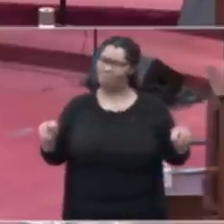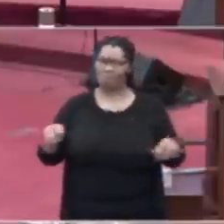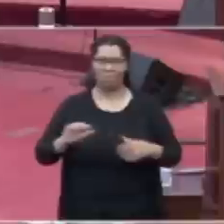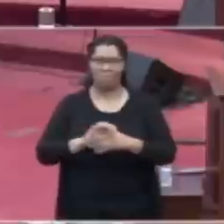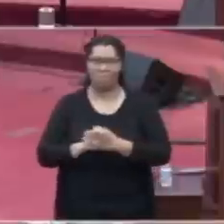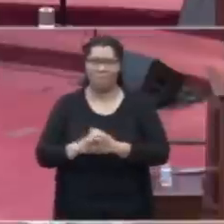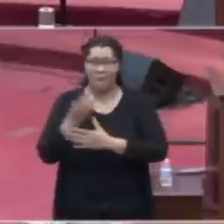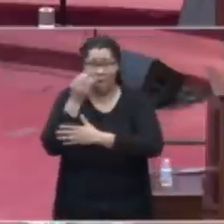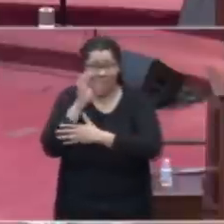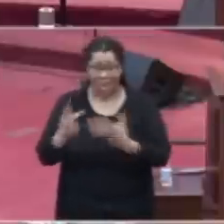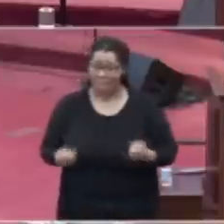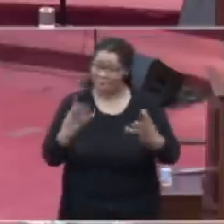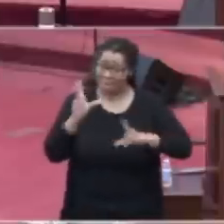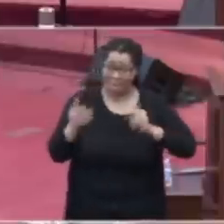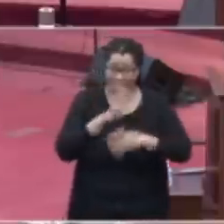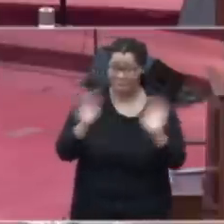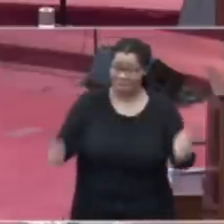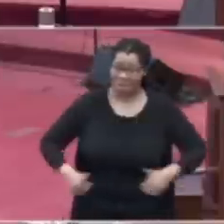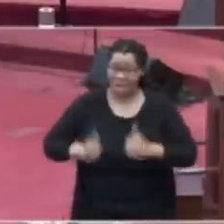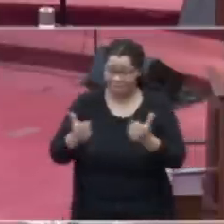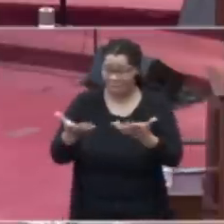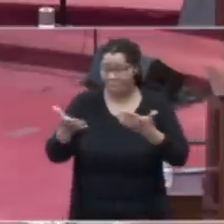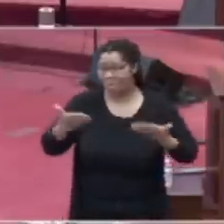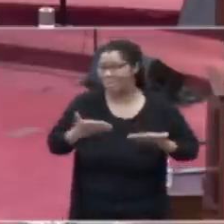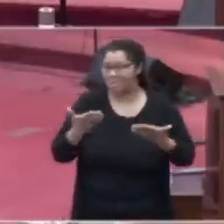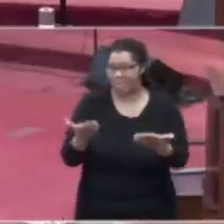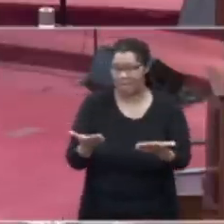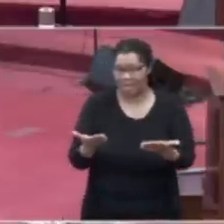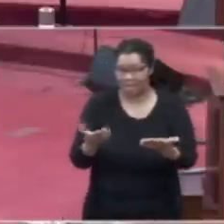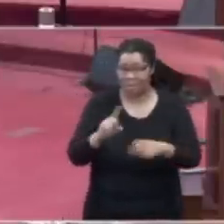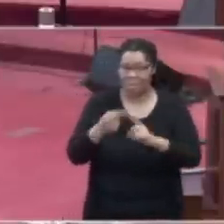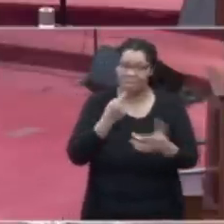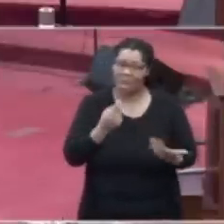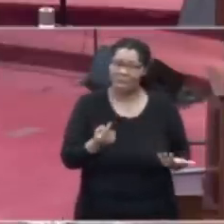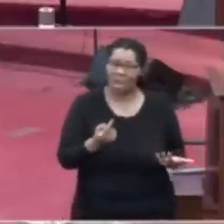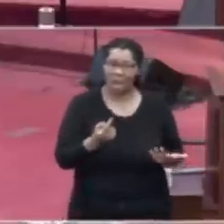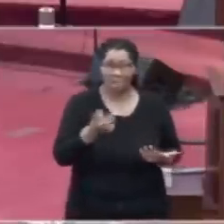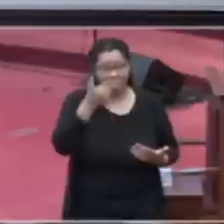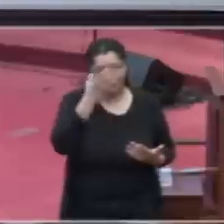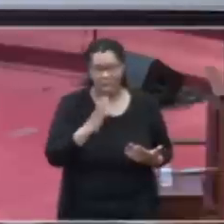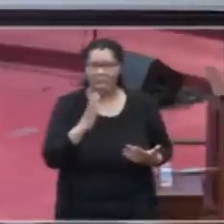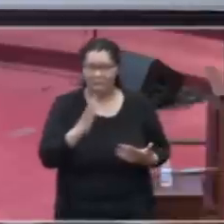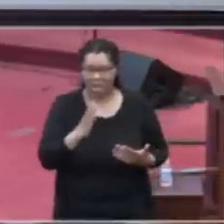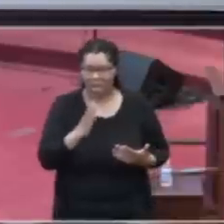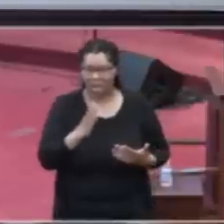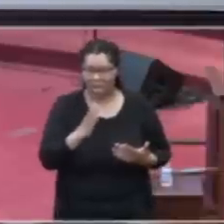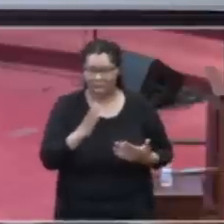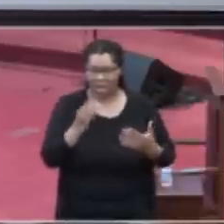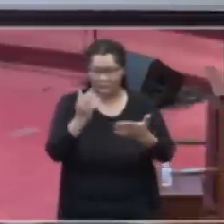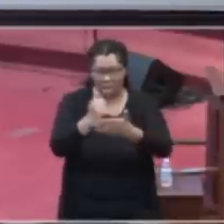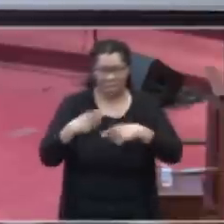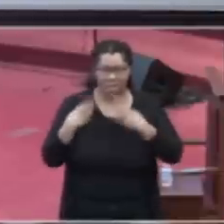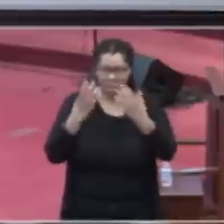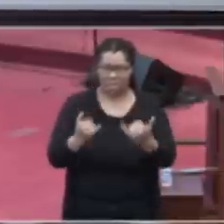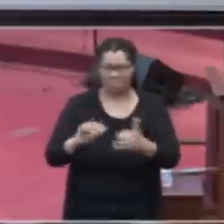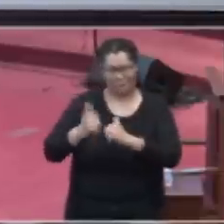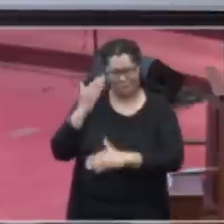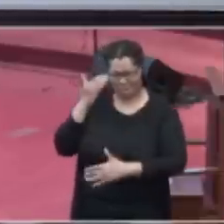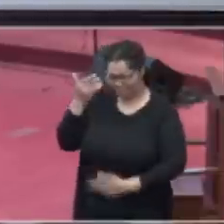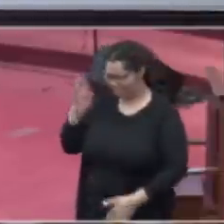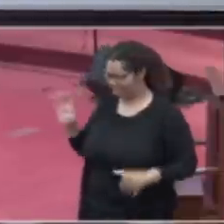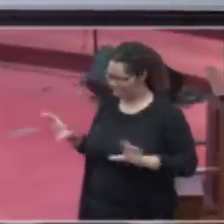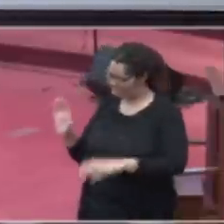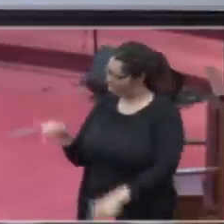I don't care how many people around you want to suggest to you when you tell them God has brought me this far, and they say, how do you know it was God?